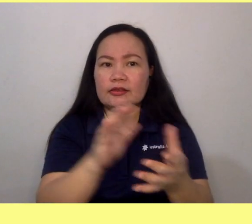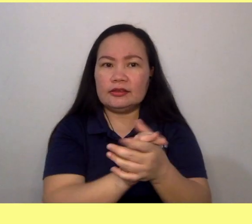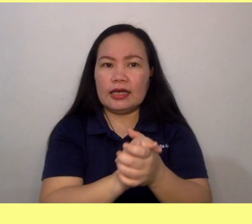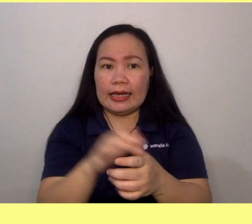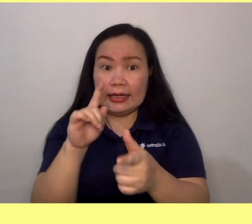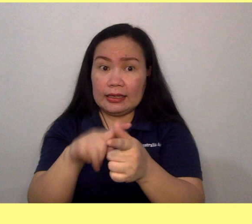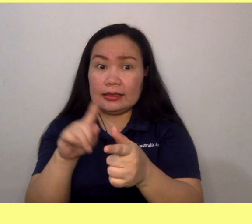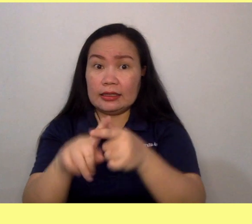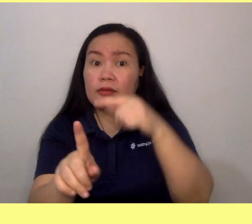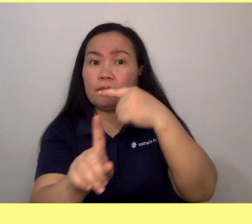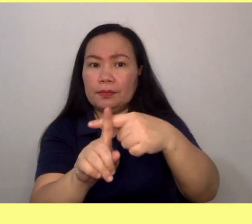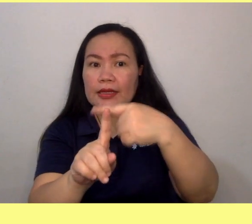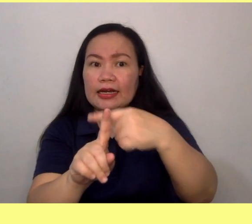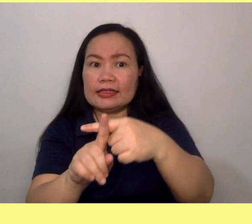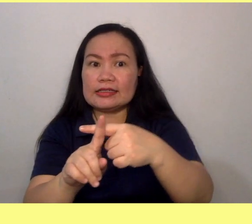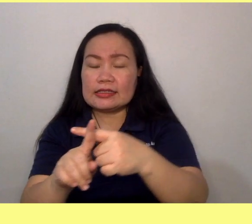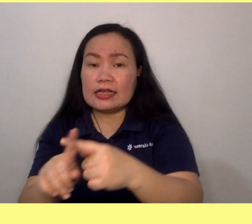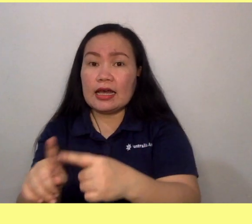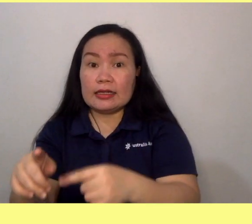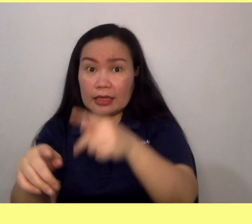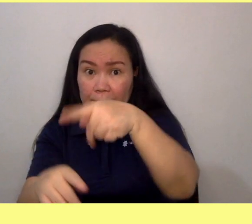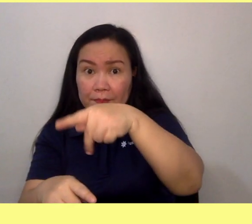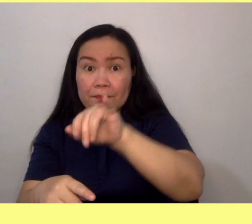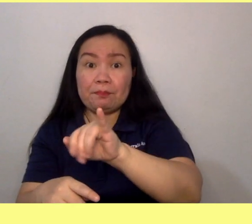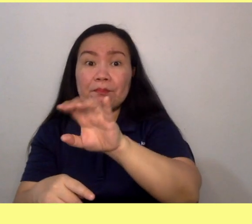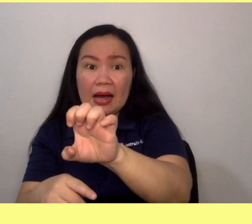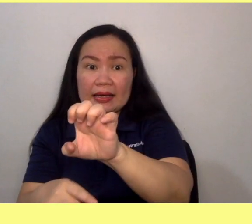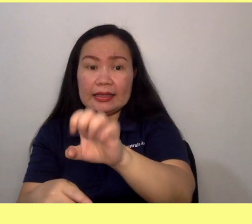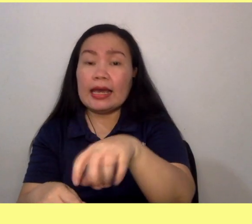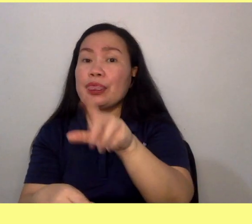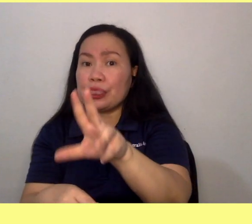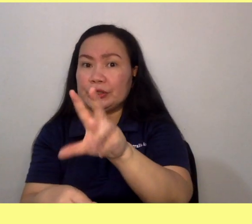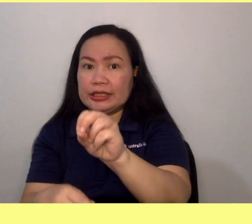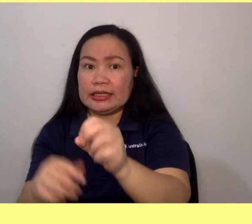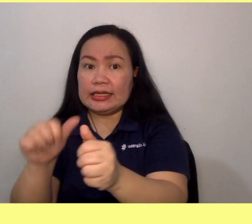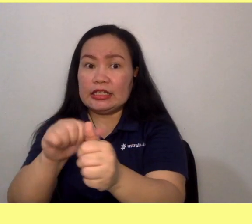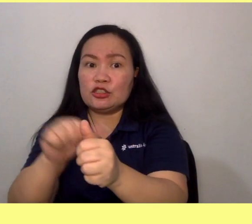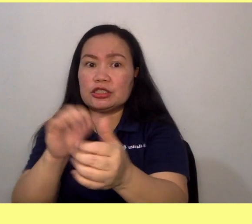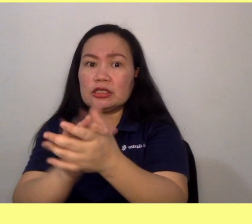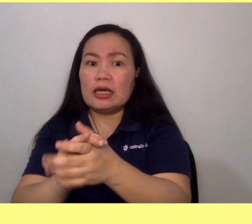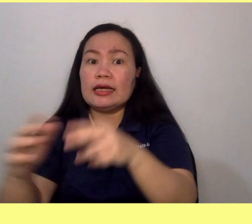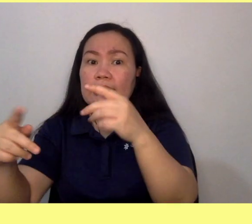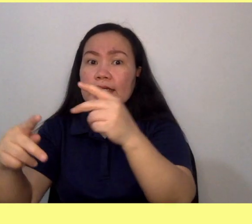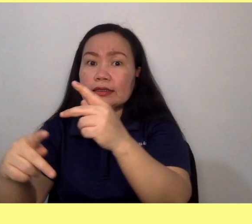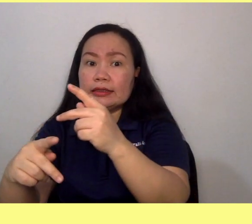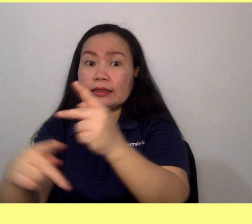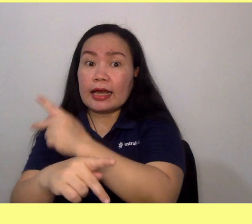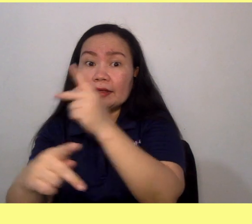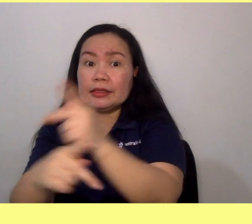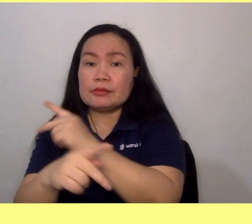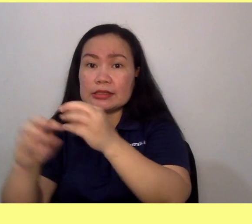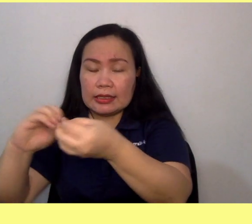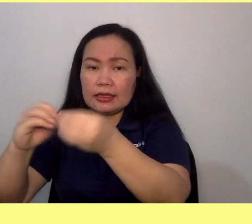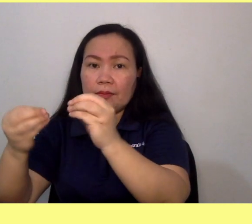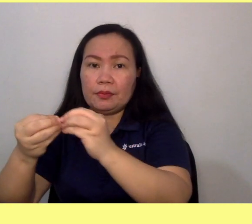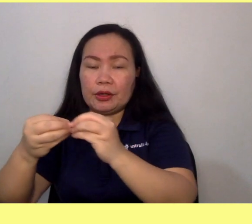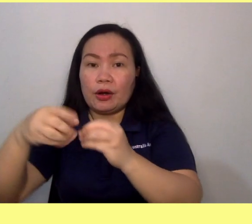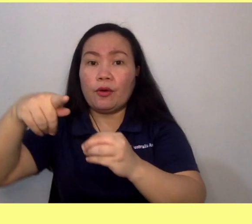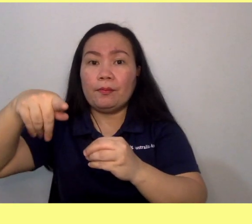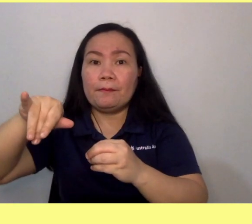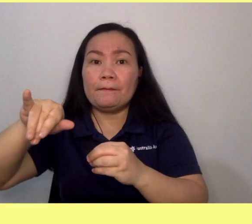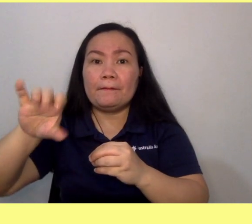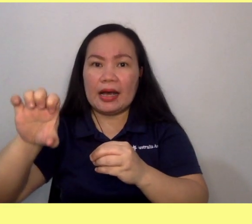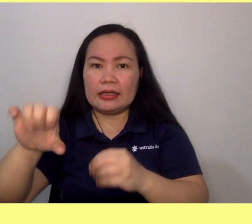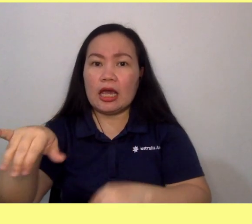ng ating pineapple pie, that is 30, times yung representation natin ng number of pineapple pie, that is